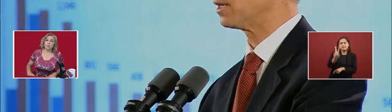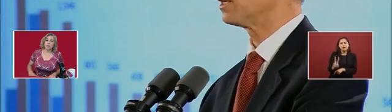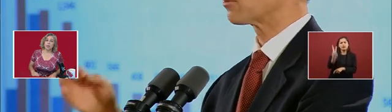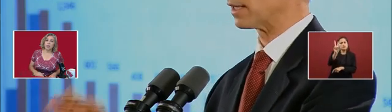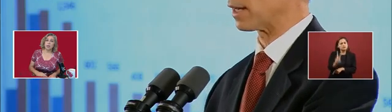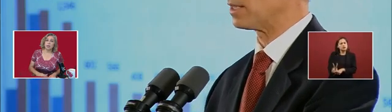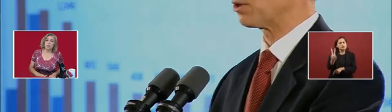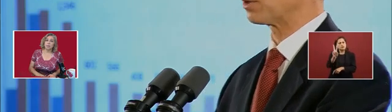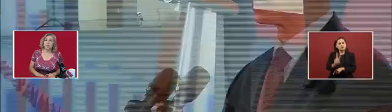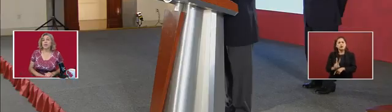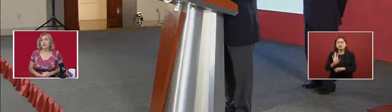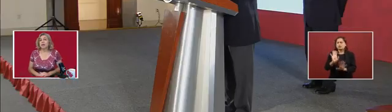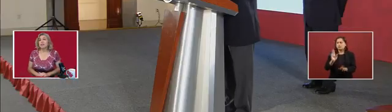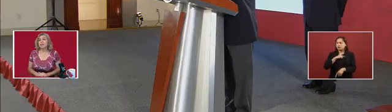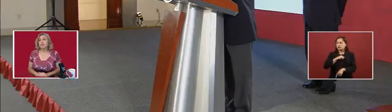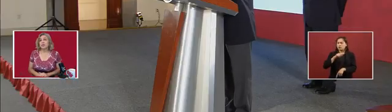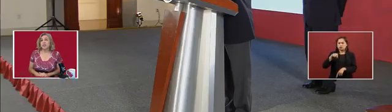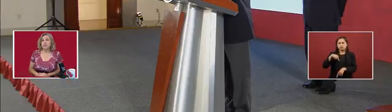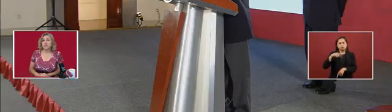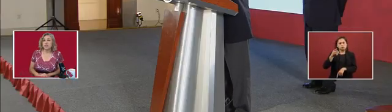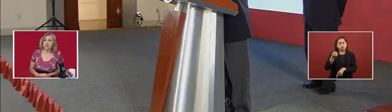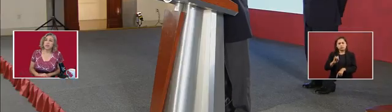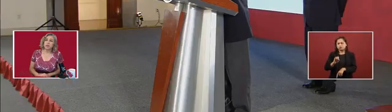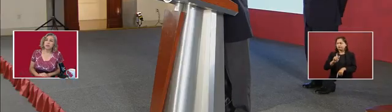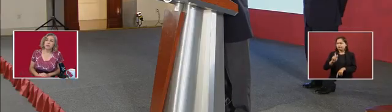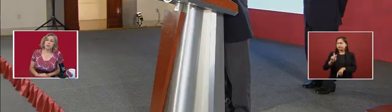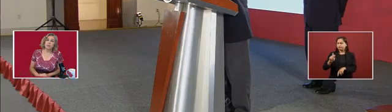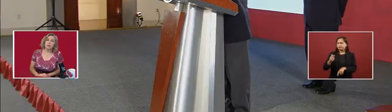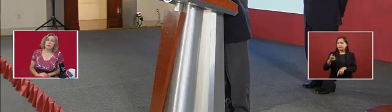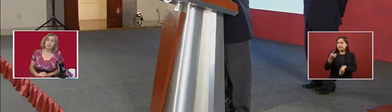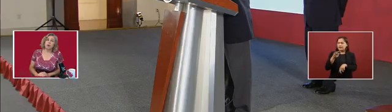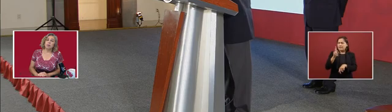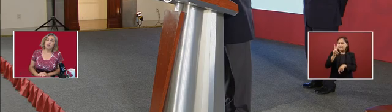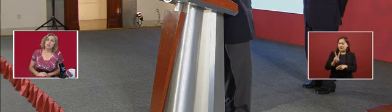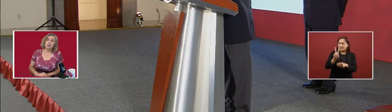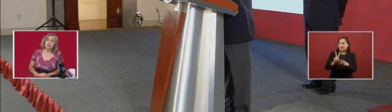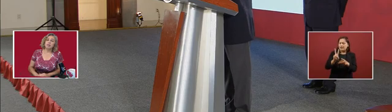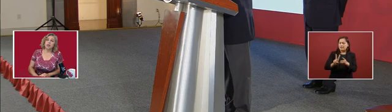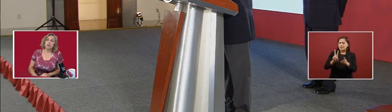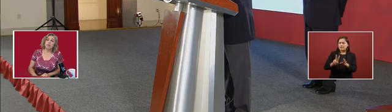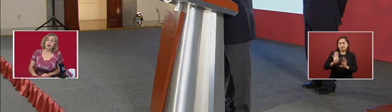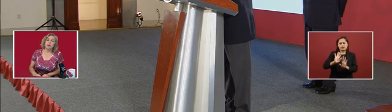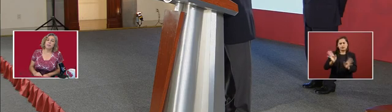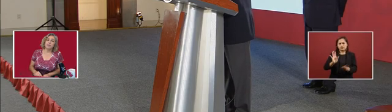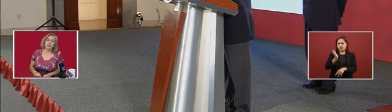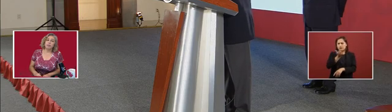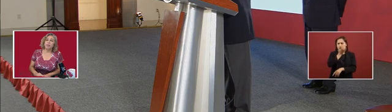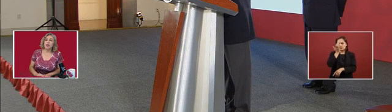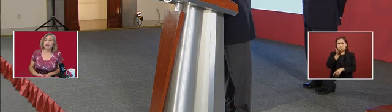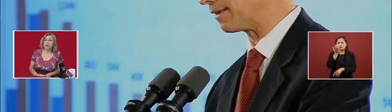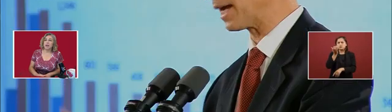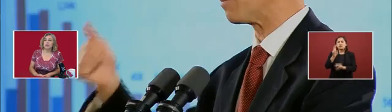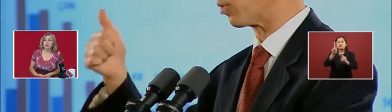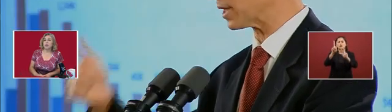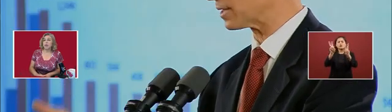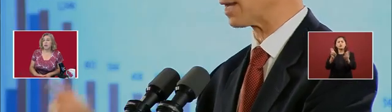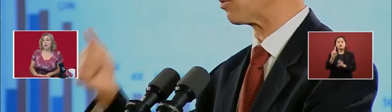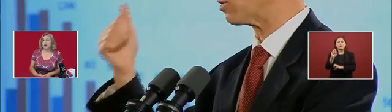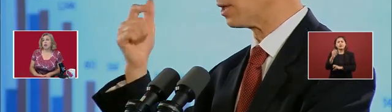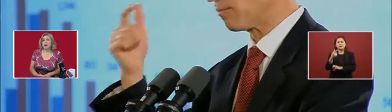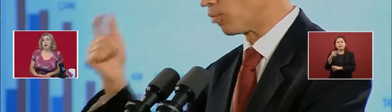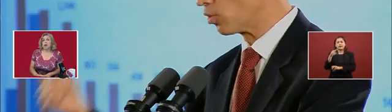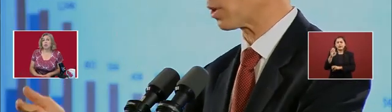have a flyer that the disease control, Ustedes todos los viernes